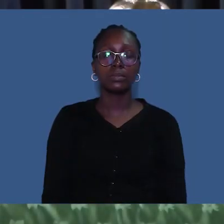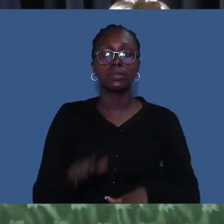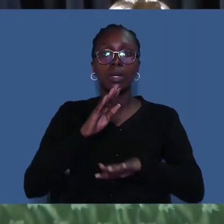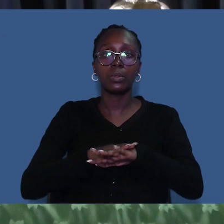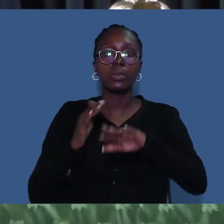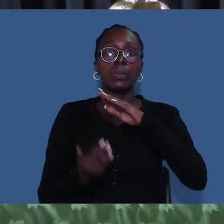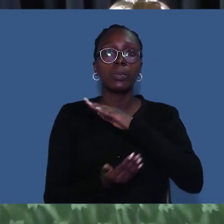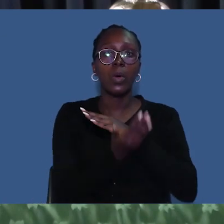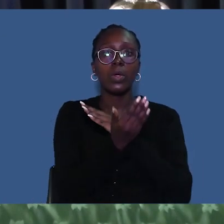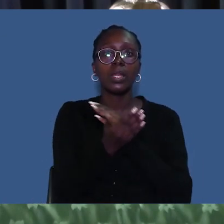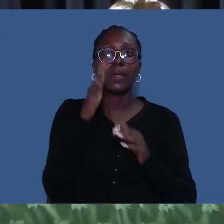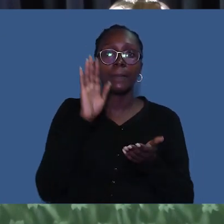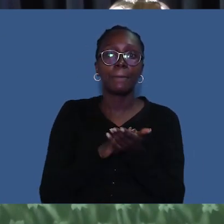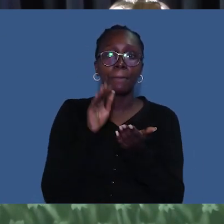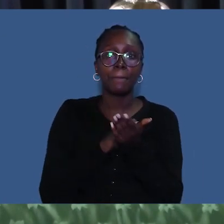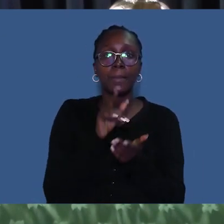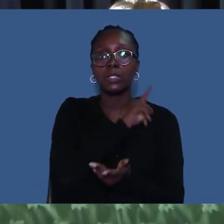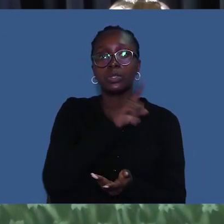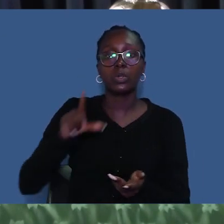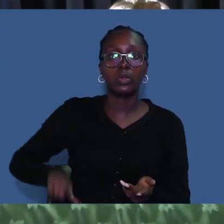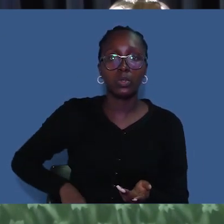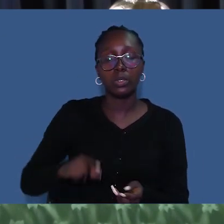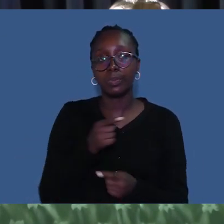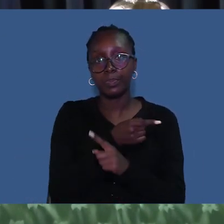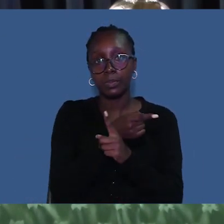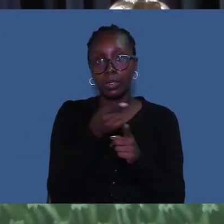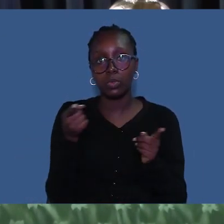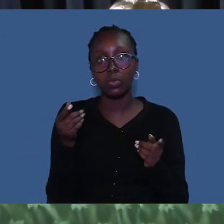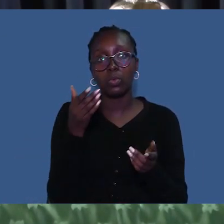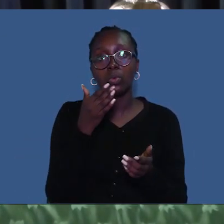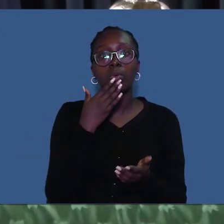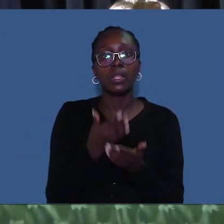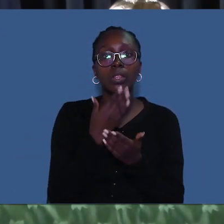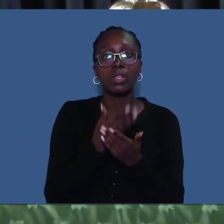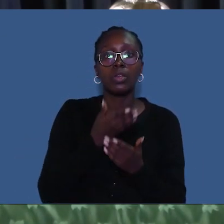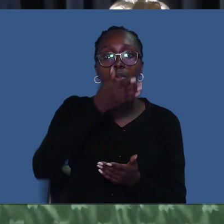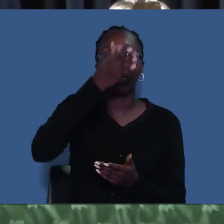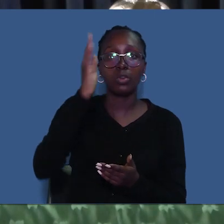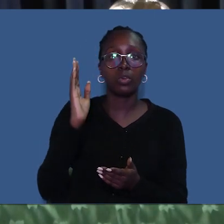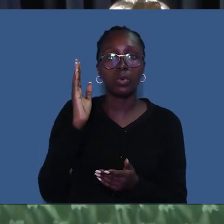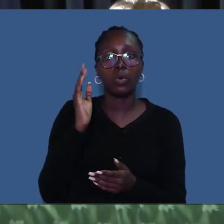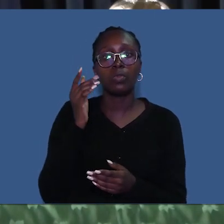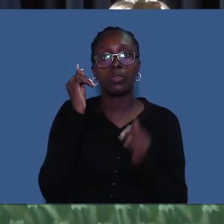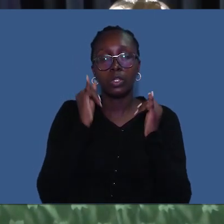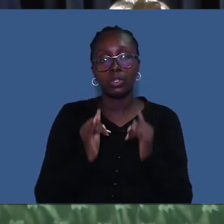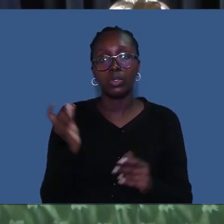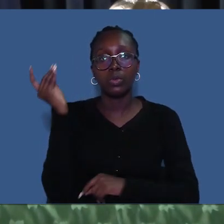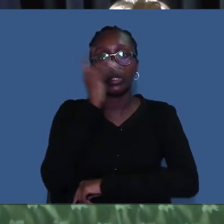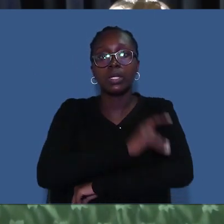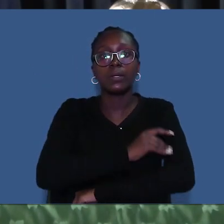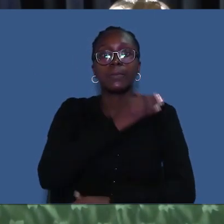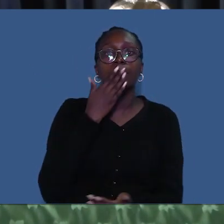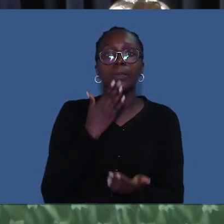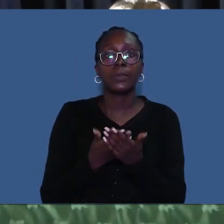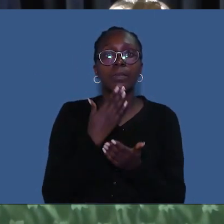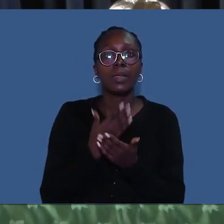Good morning and praise the Lord, beloved, once again. We thank God again for the gift of a new day. We thank God for